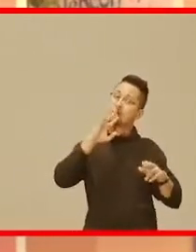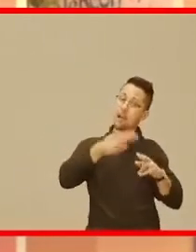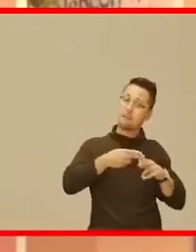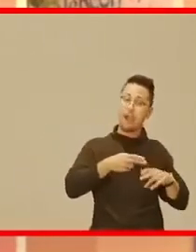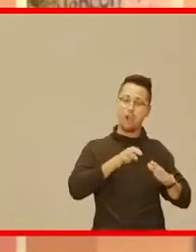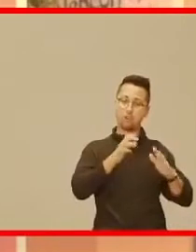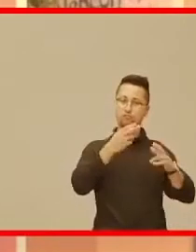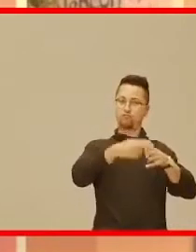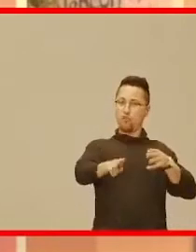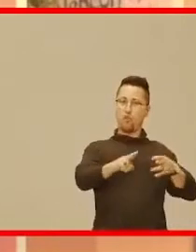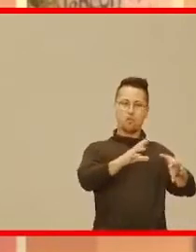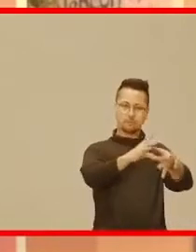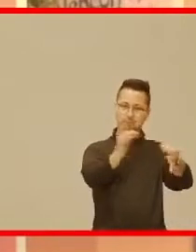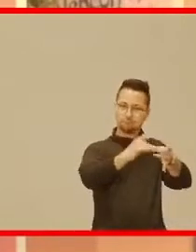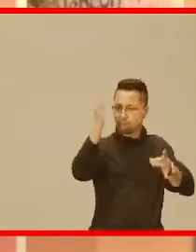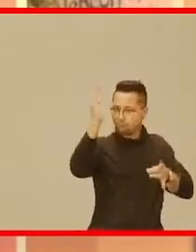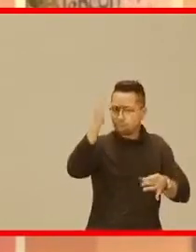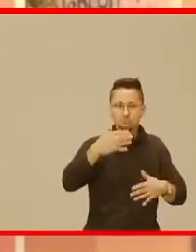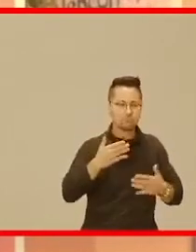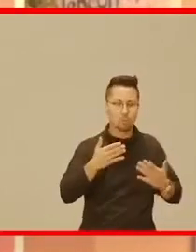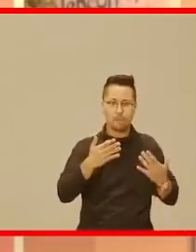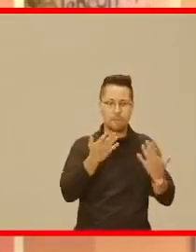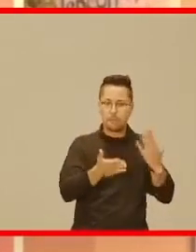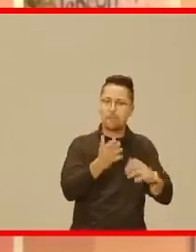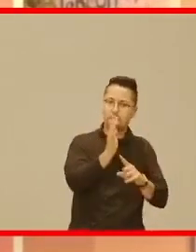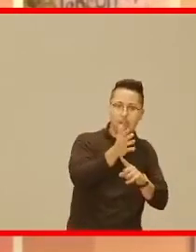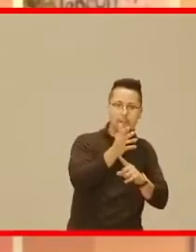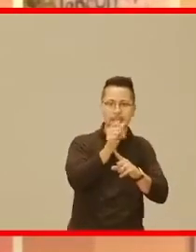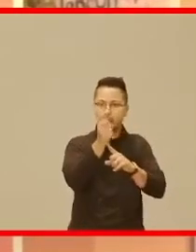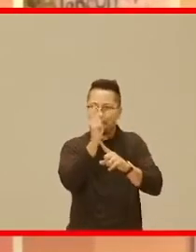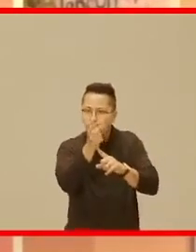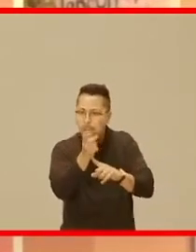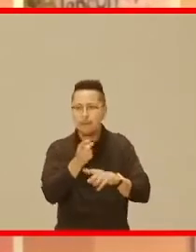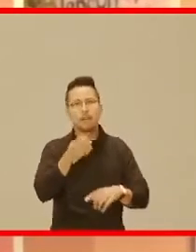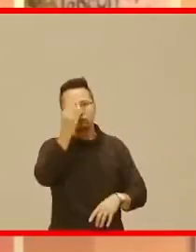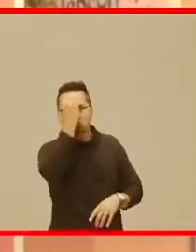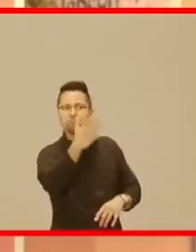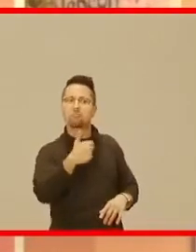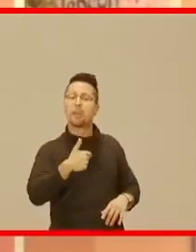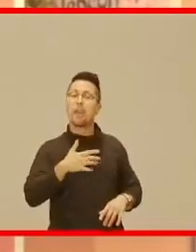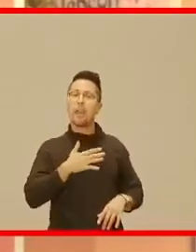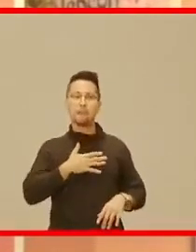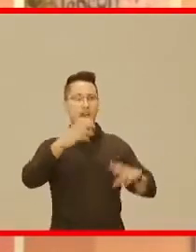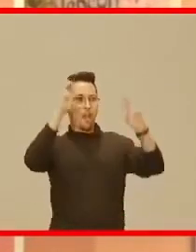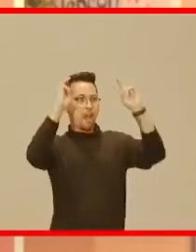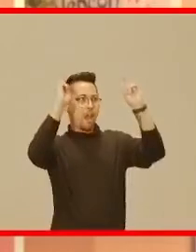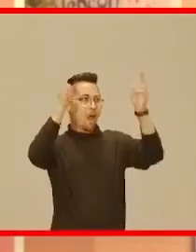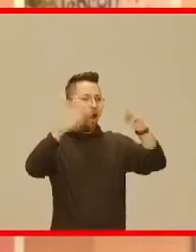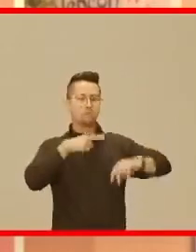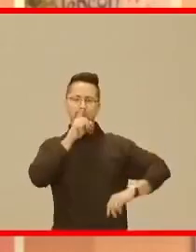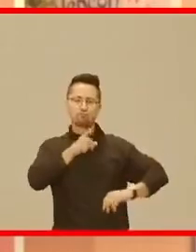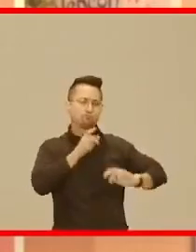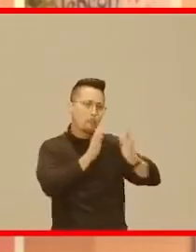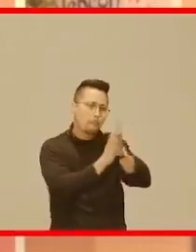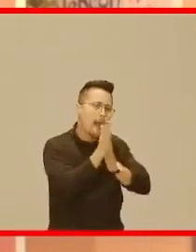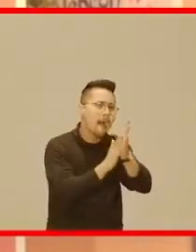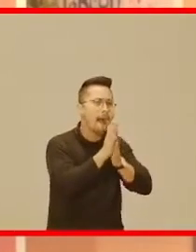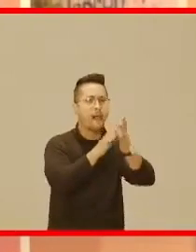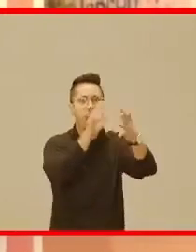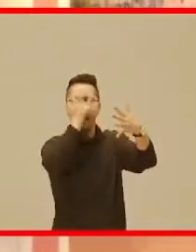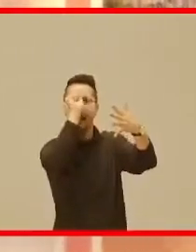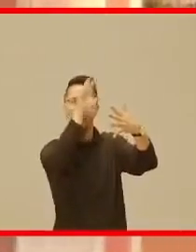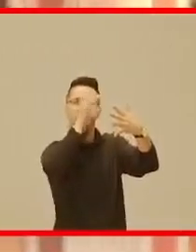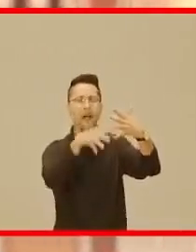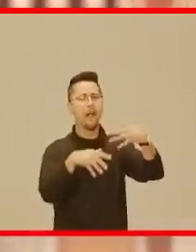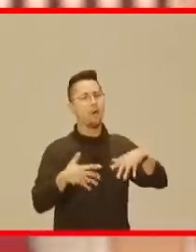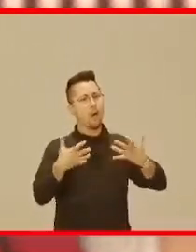you have maybe 5 to 10, if that, to say, hey, I'm really passionate about this or whatever. Yeah, and